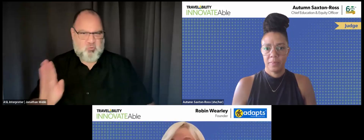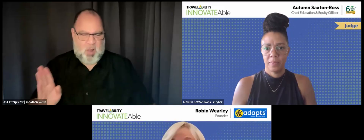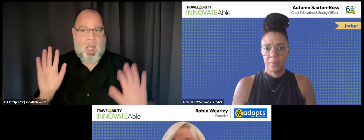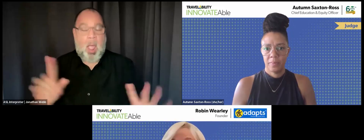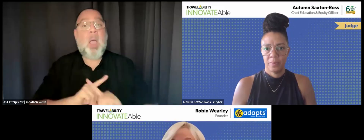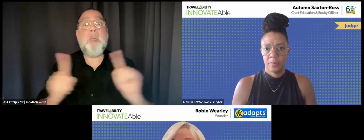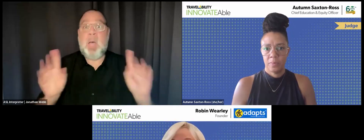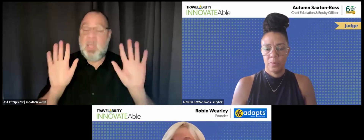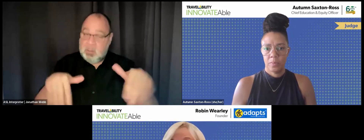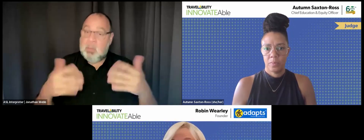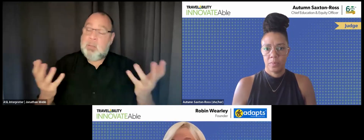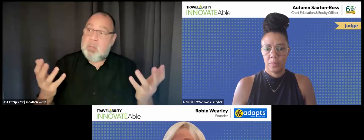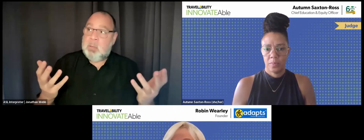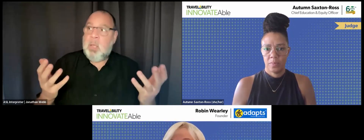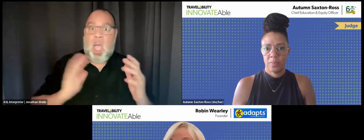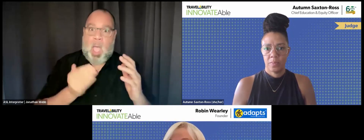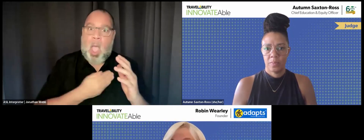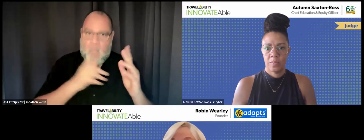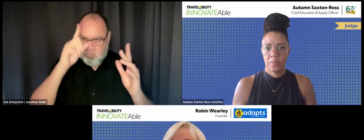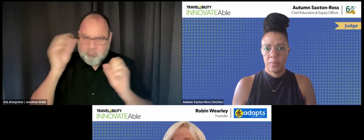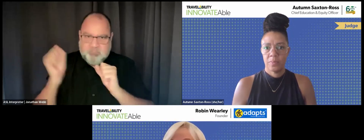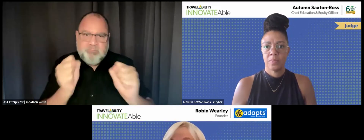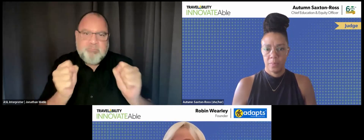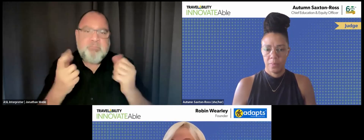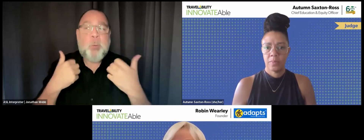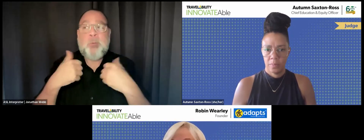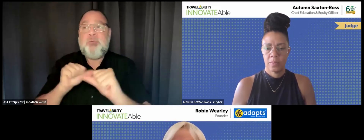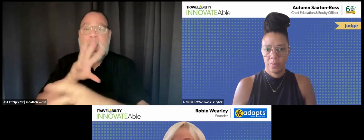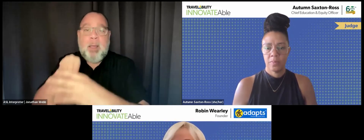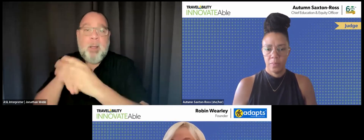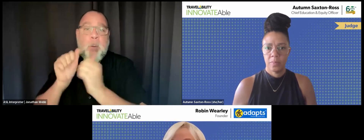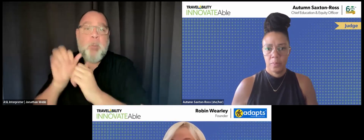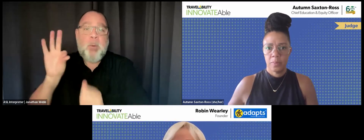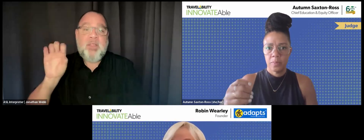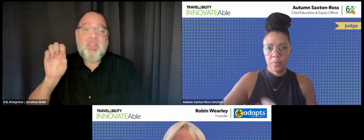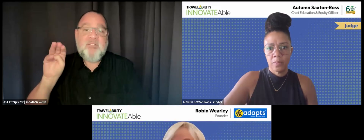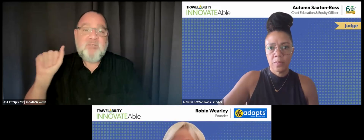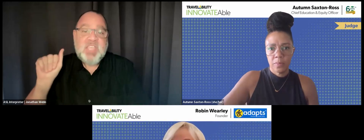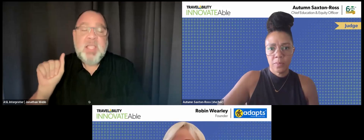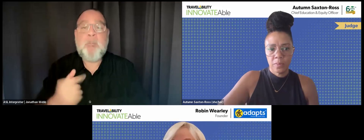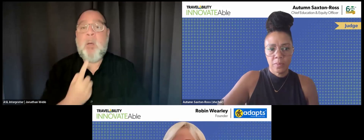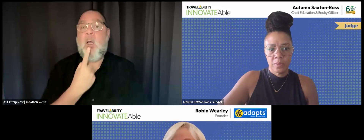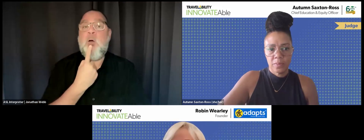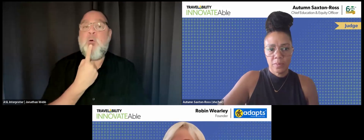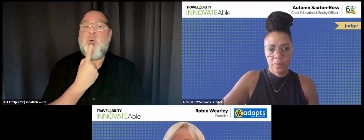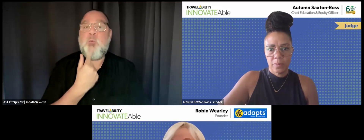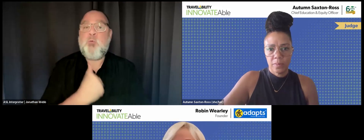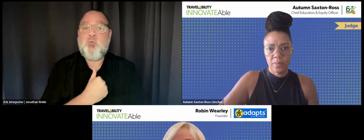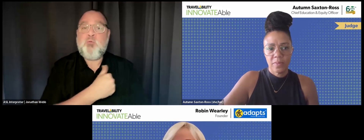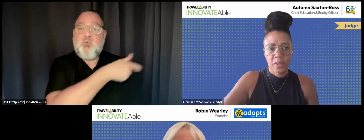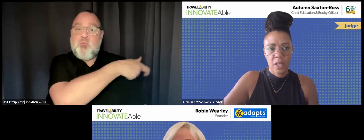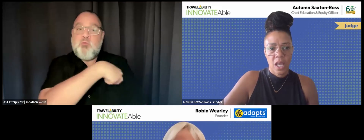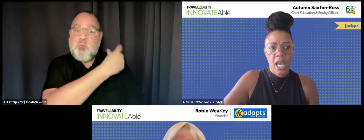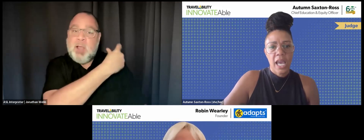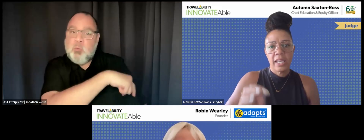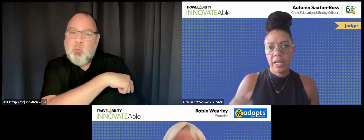plan is also trying to get into FEMA and the Red Cross and, places that manage disasters and